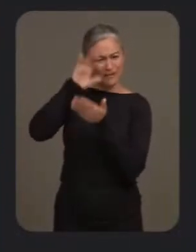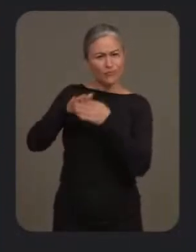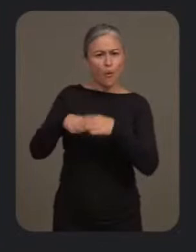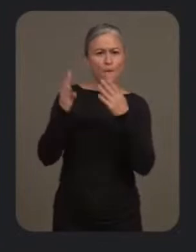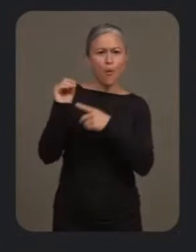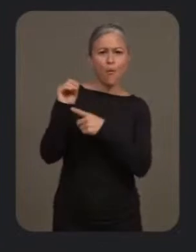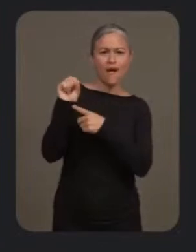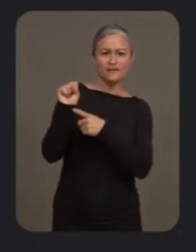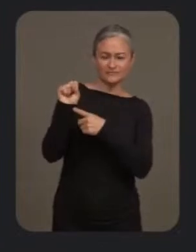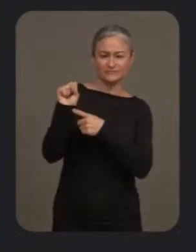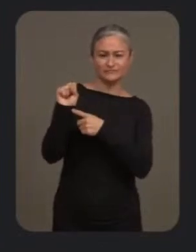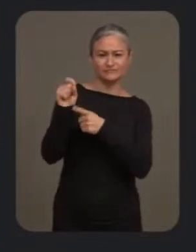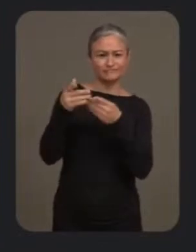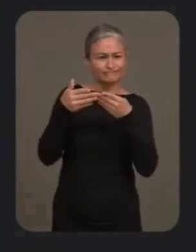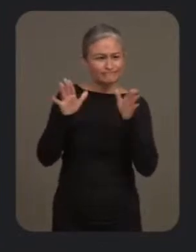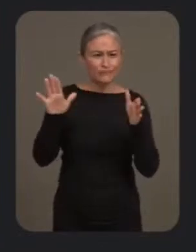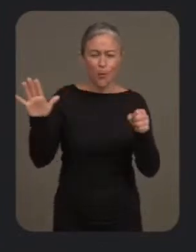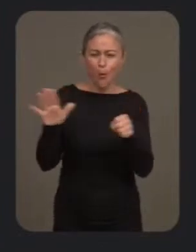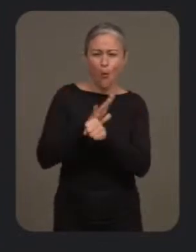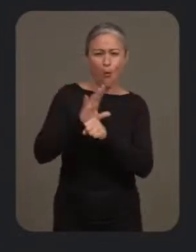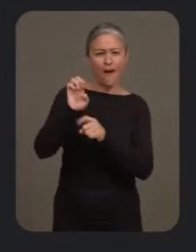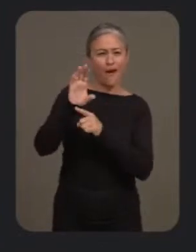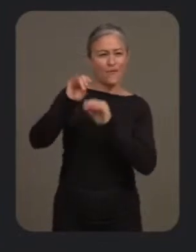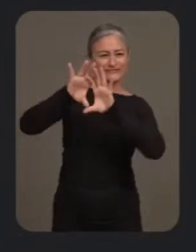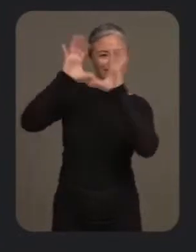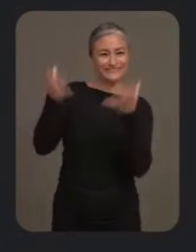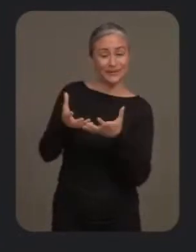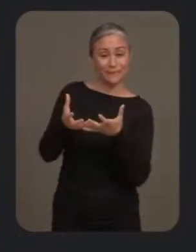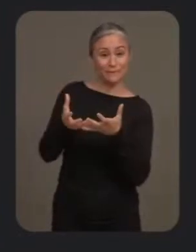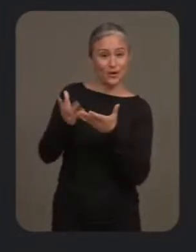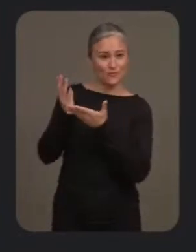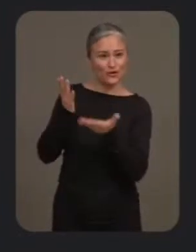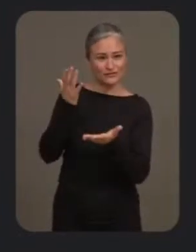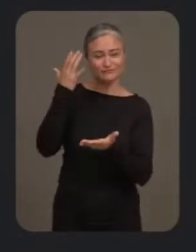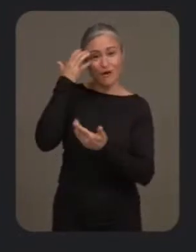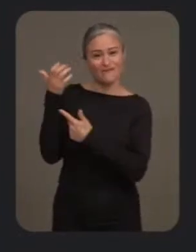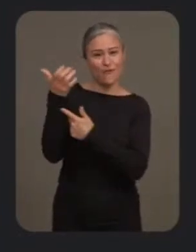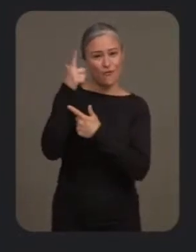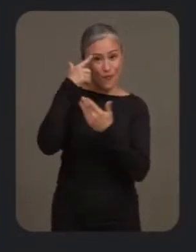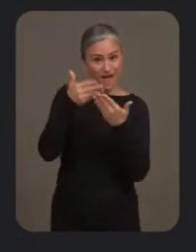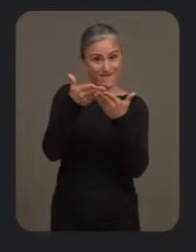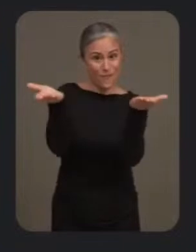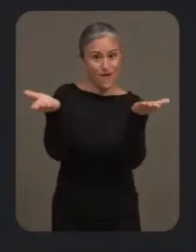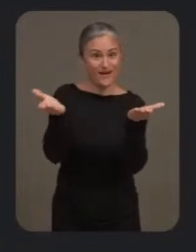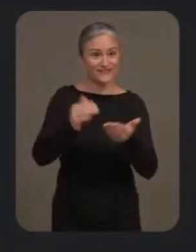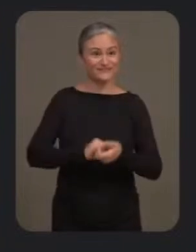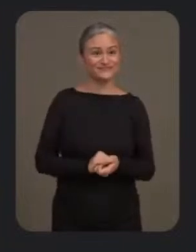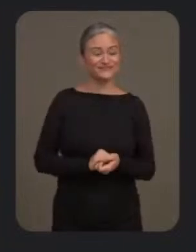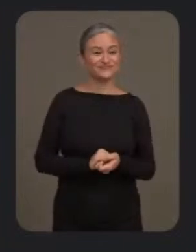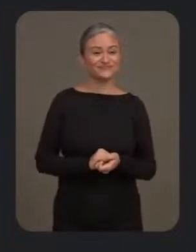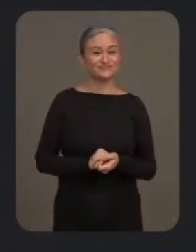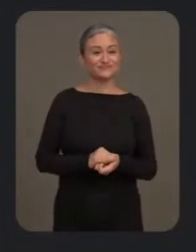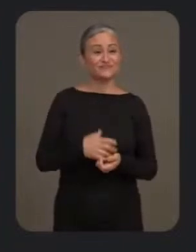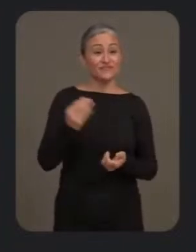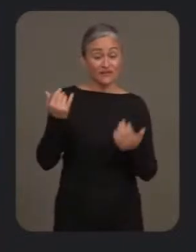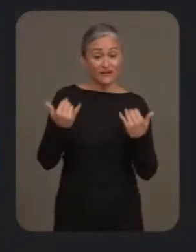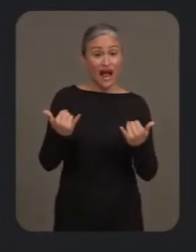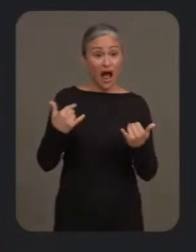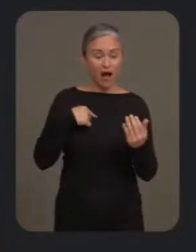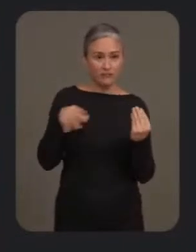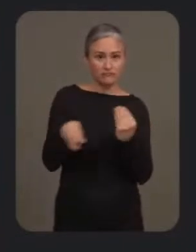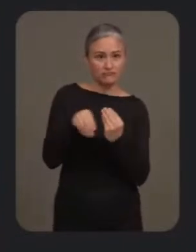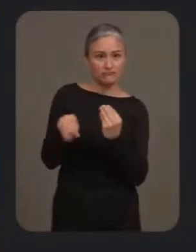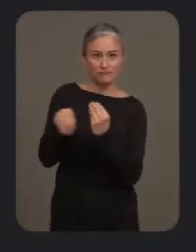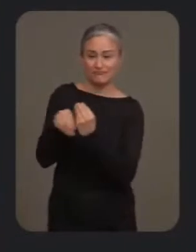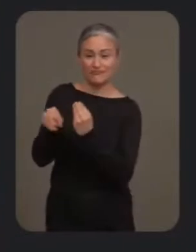would enable a whole ecosystem and bring smartphones to everyone. And as we all add more devices to